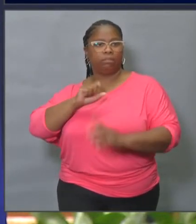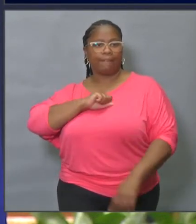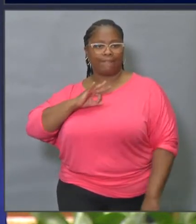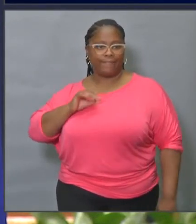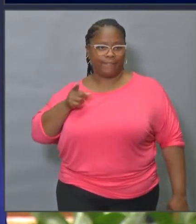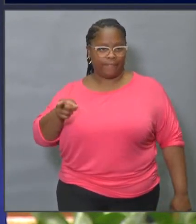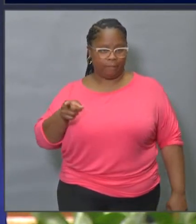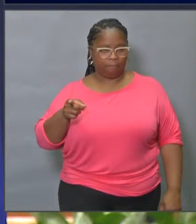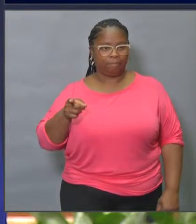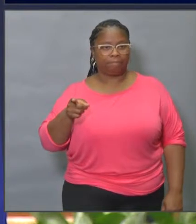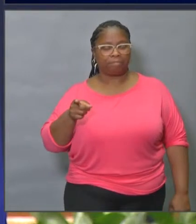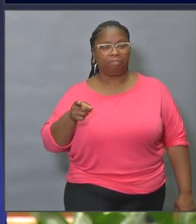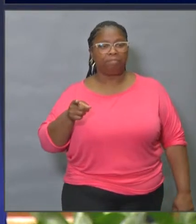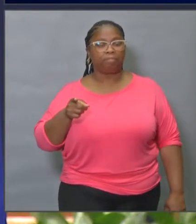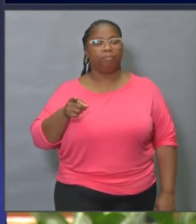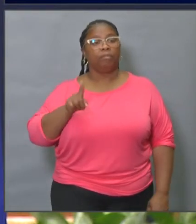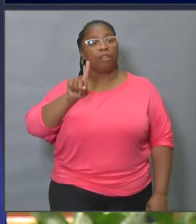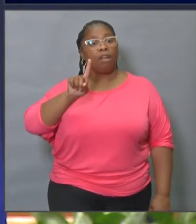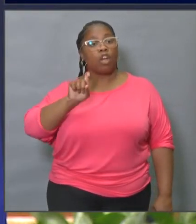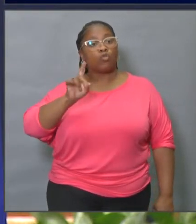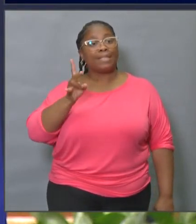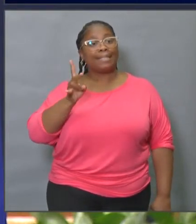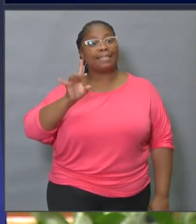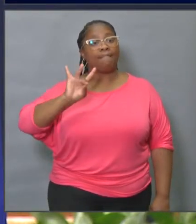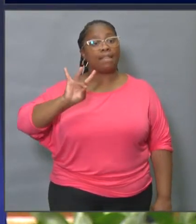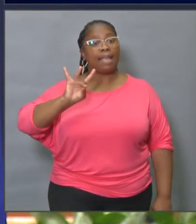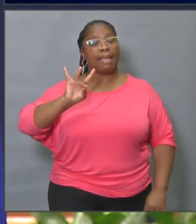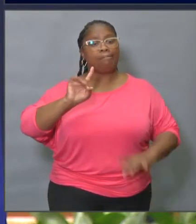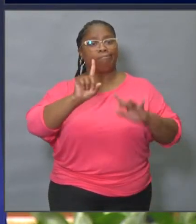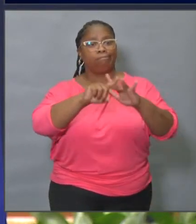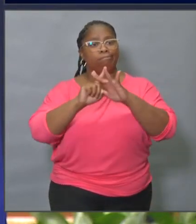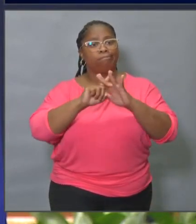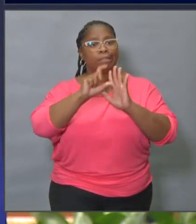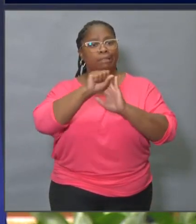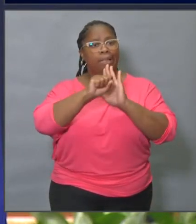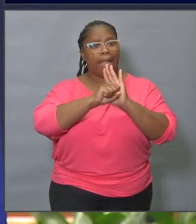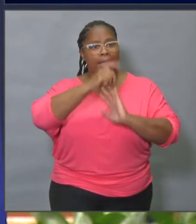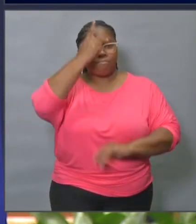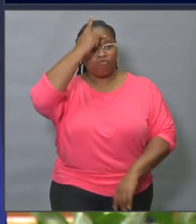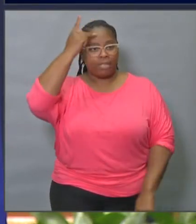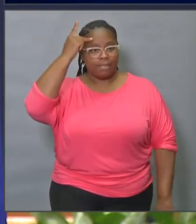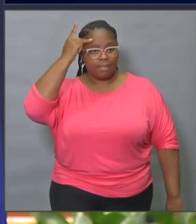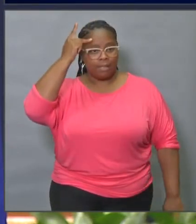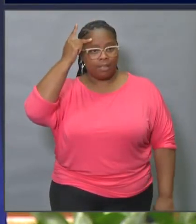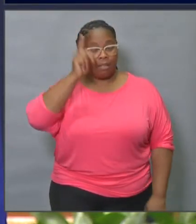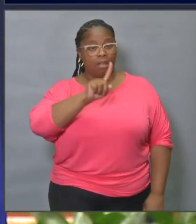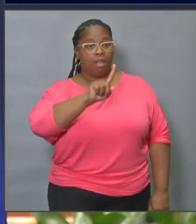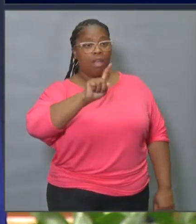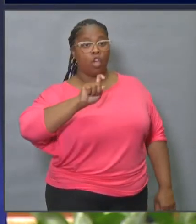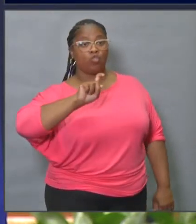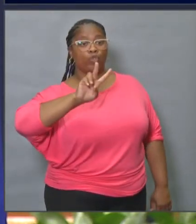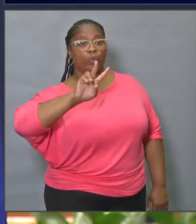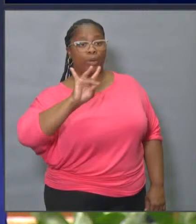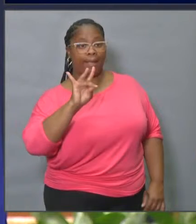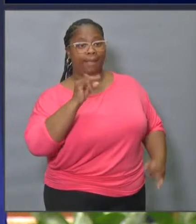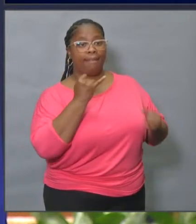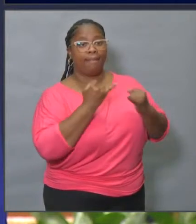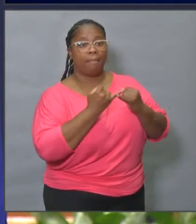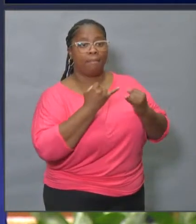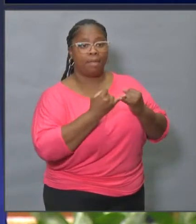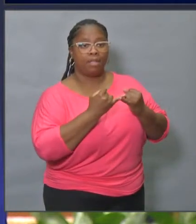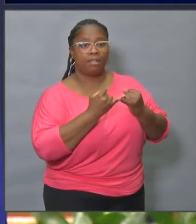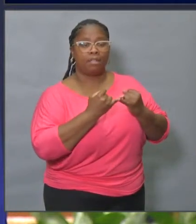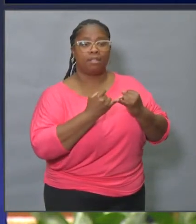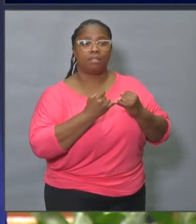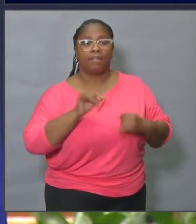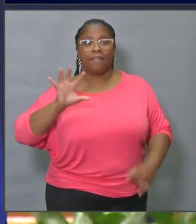staff. There are 178 cases in the state prison, 128 among people who are incarcerated,